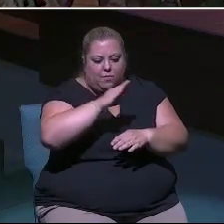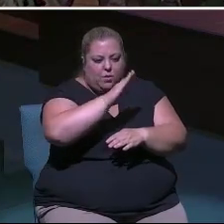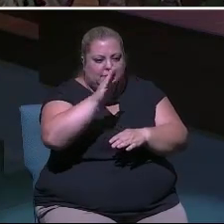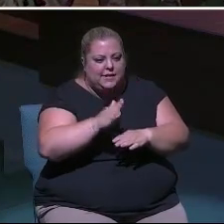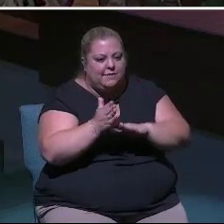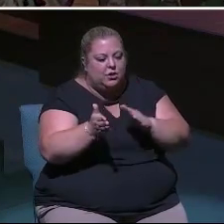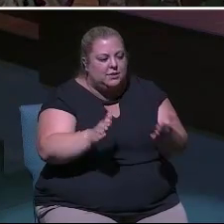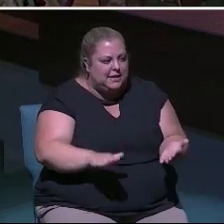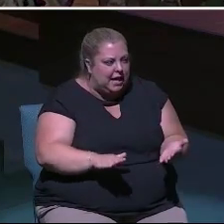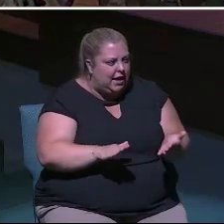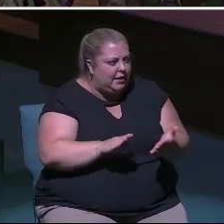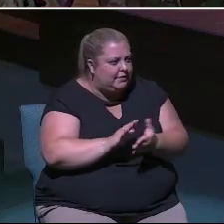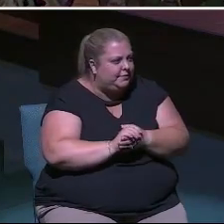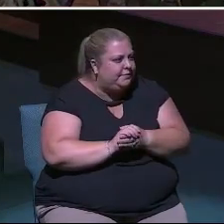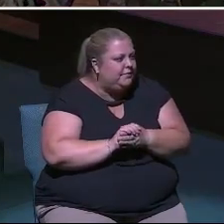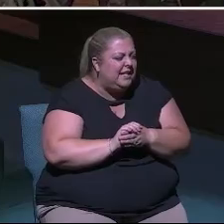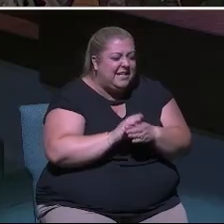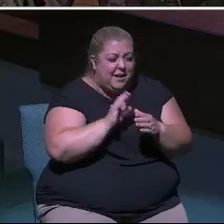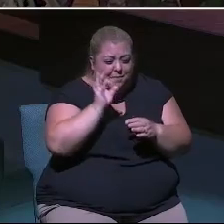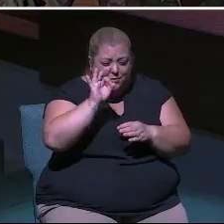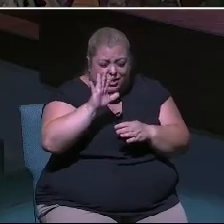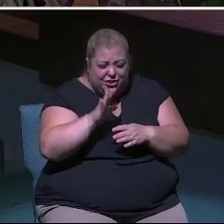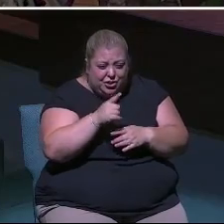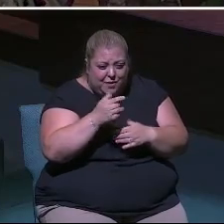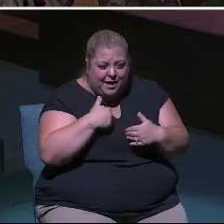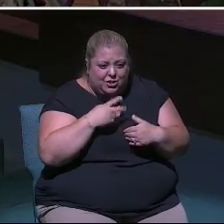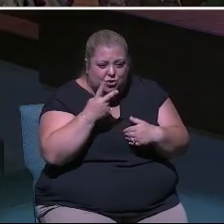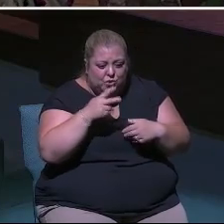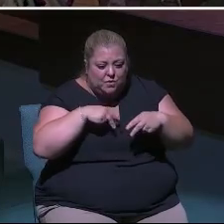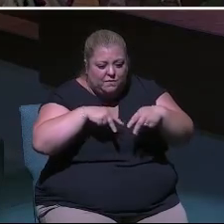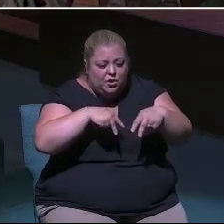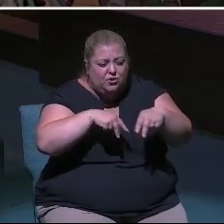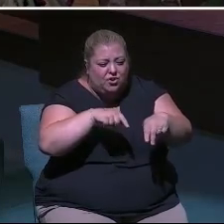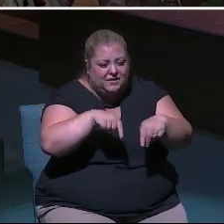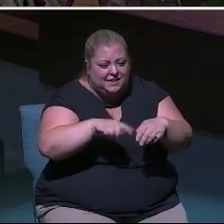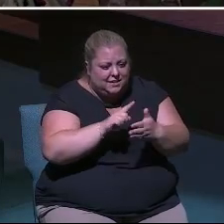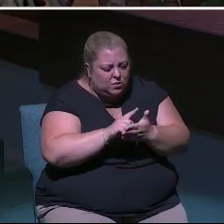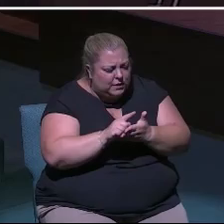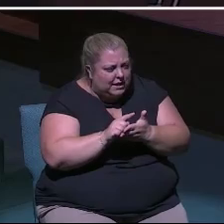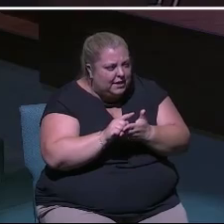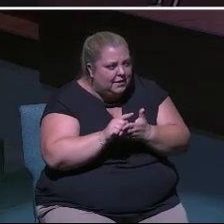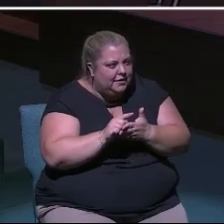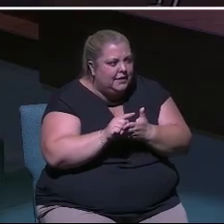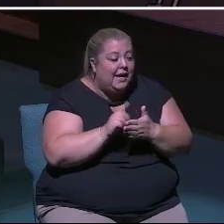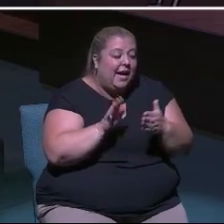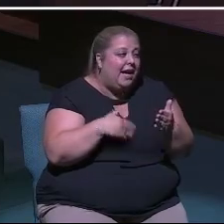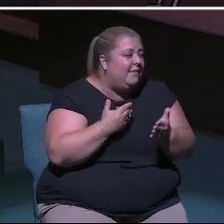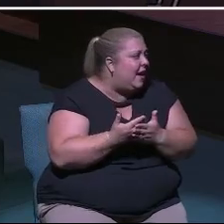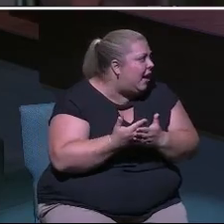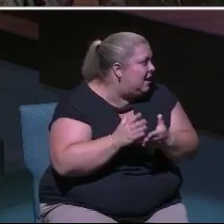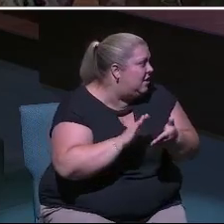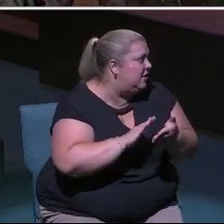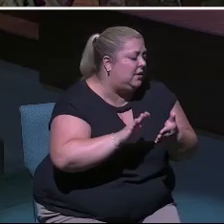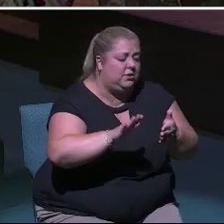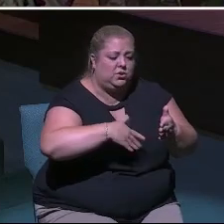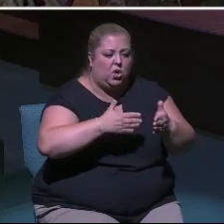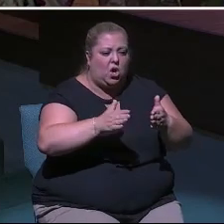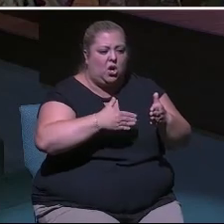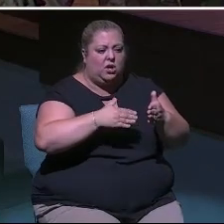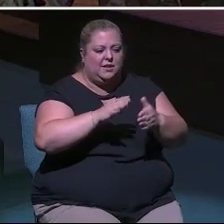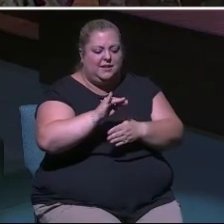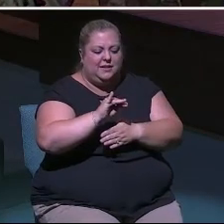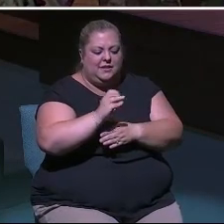You say, well, preacher, you had two funerals this week. Yeah, but those people are more alive. In fact, there's a song, Jake Hess, he's